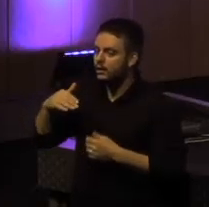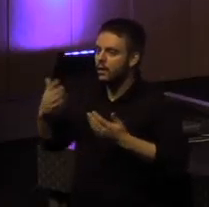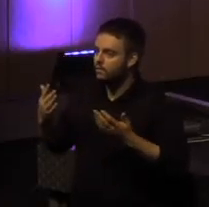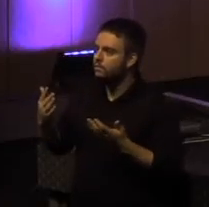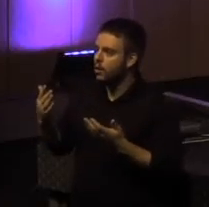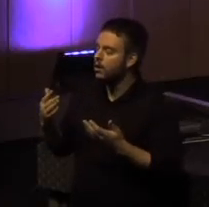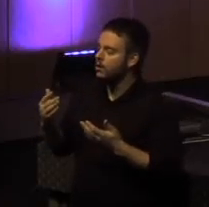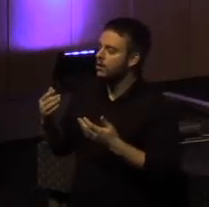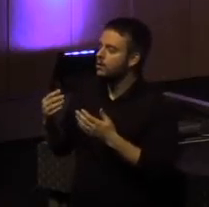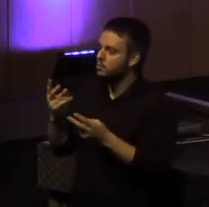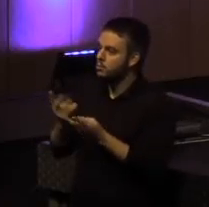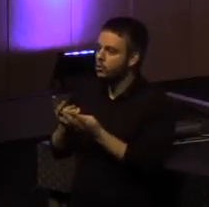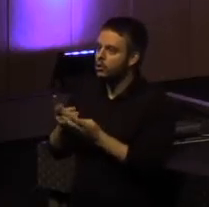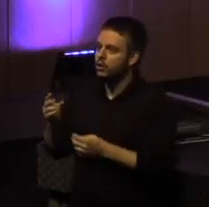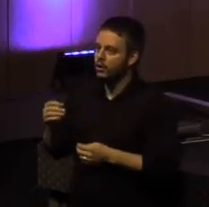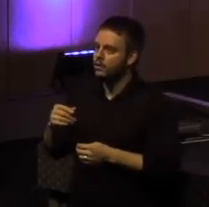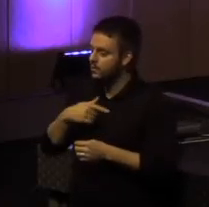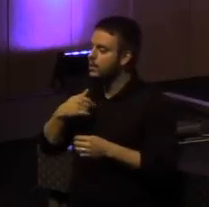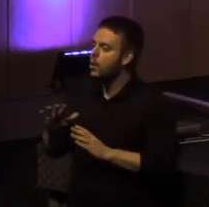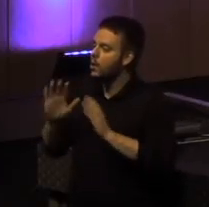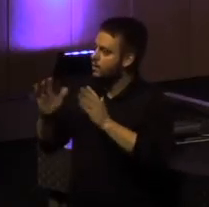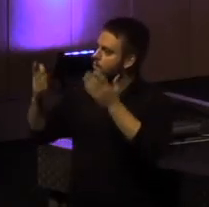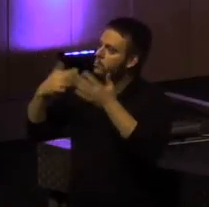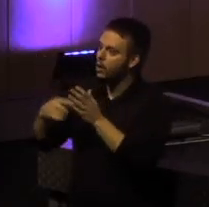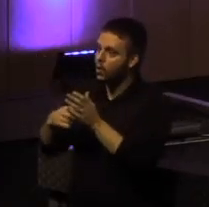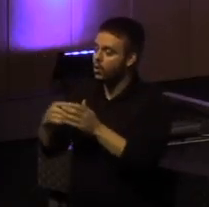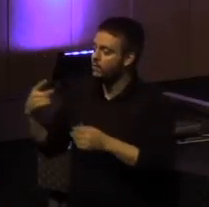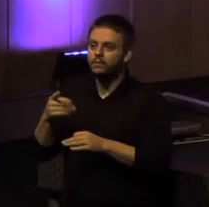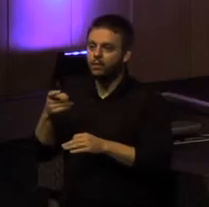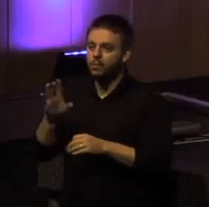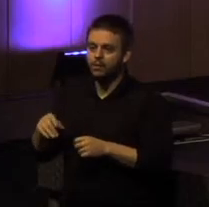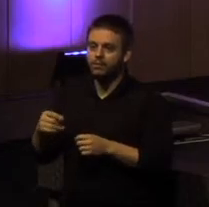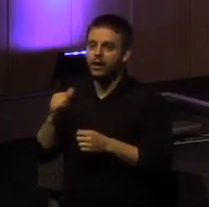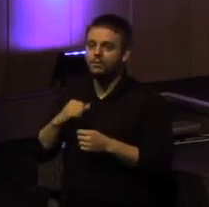since 2006. Welcome up, Tara Thompson.